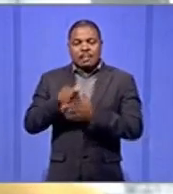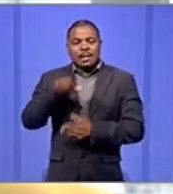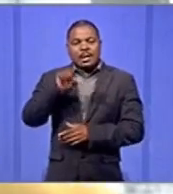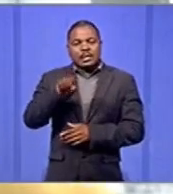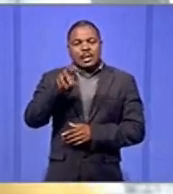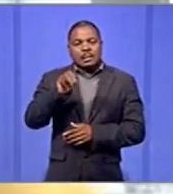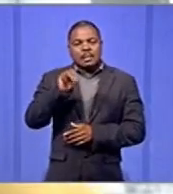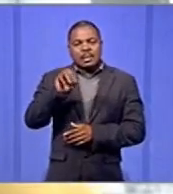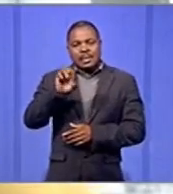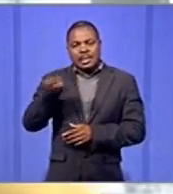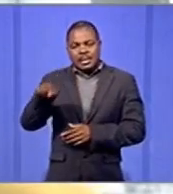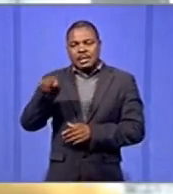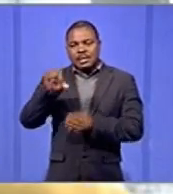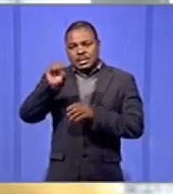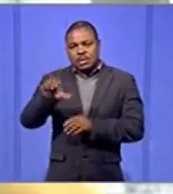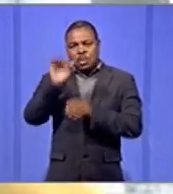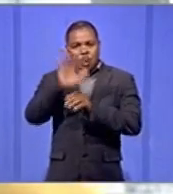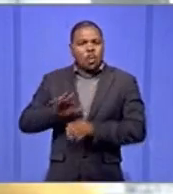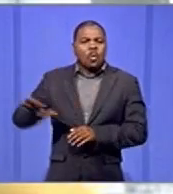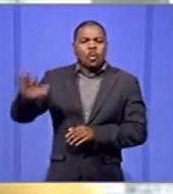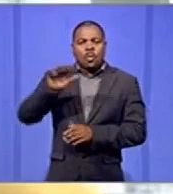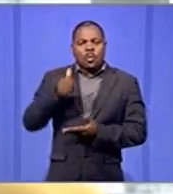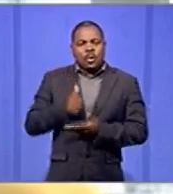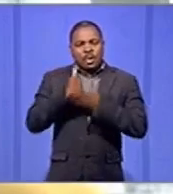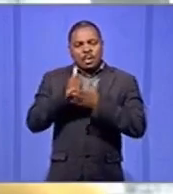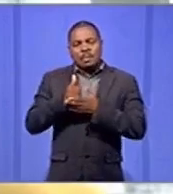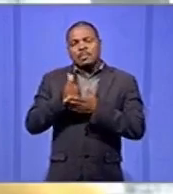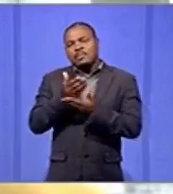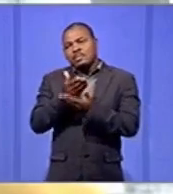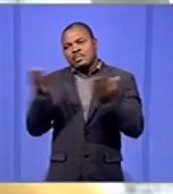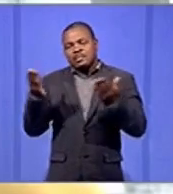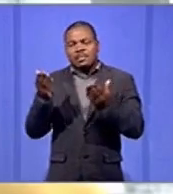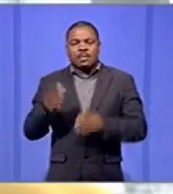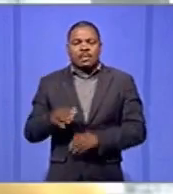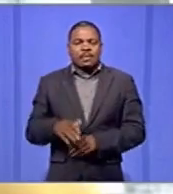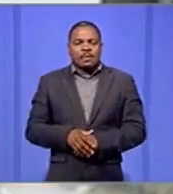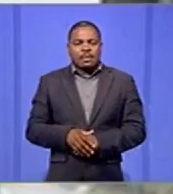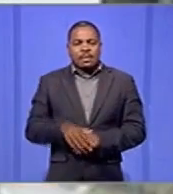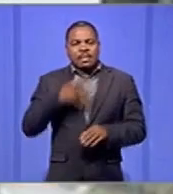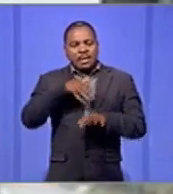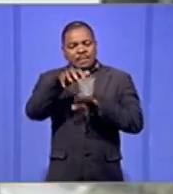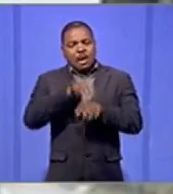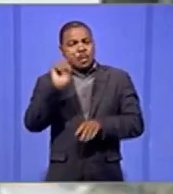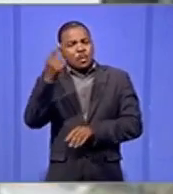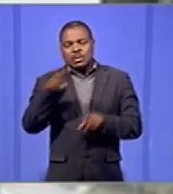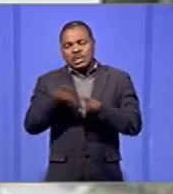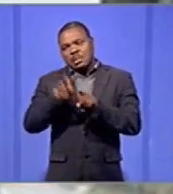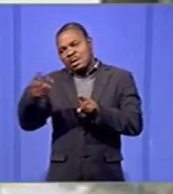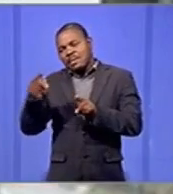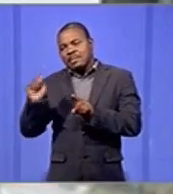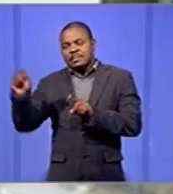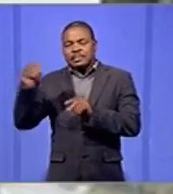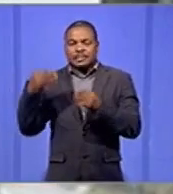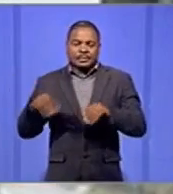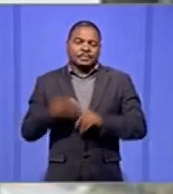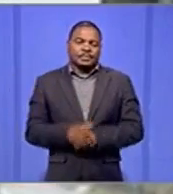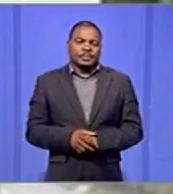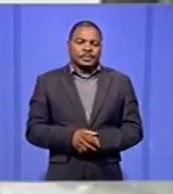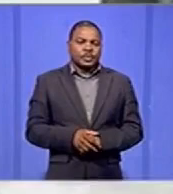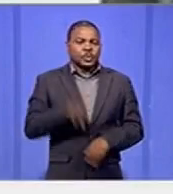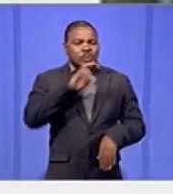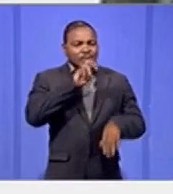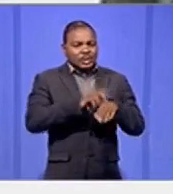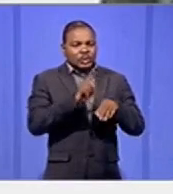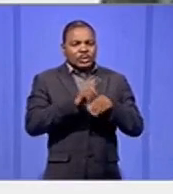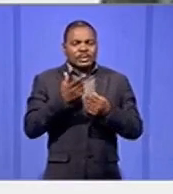SMEs in South Africa across, including all the other industries, not necessarily the agricultural sector. We need to avoid the situation of